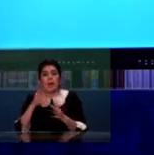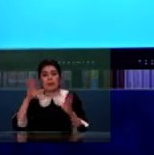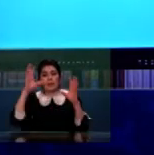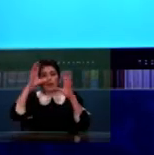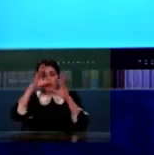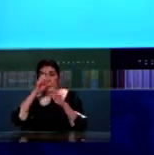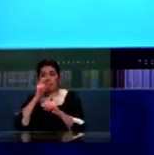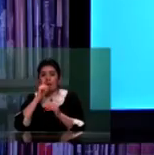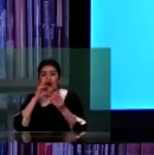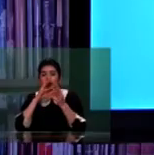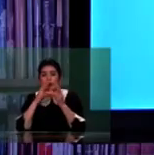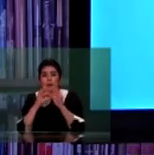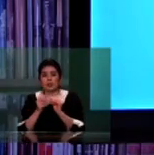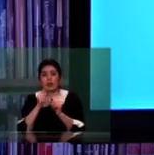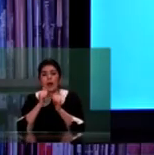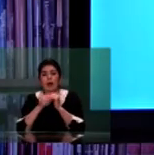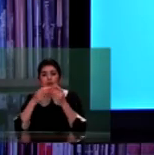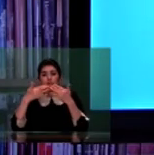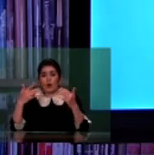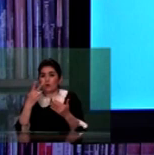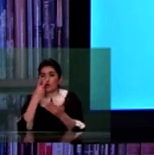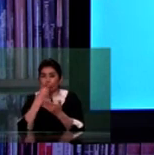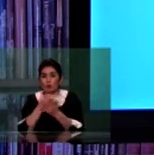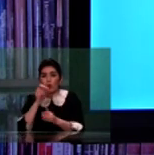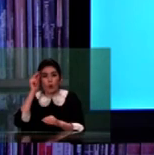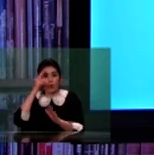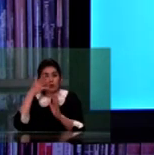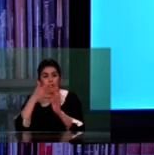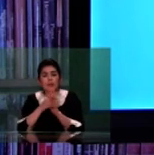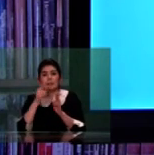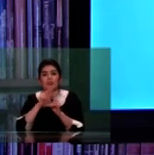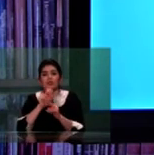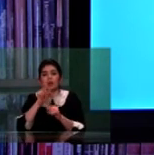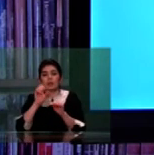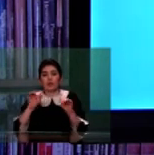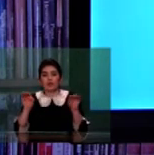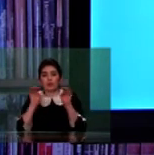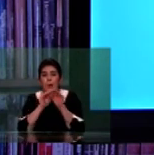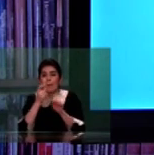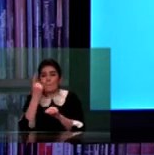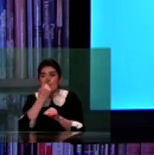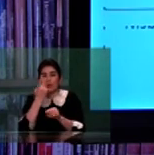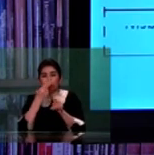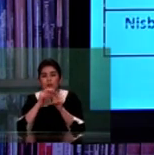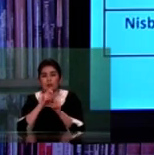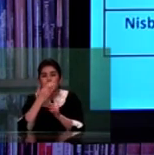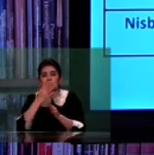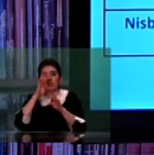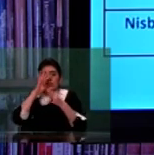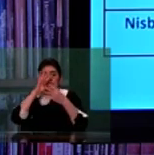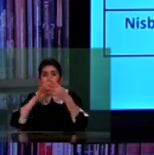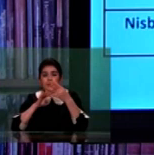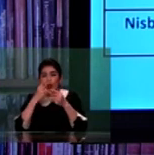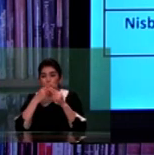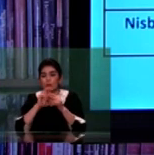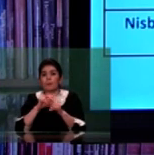Tasodifiy miqdorlarning har xil ko'rinishini o'rgangandik. Demak, taqsimotini birinchi ko'rinishi bu jadval ko'rinishi